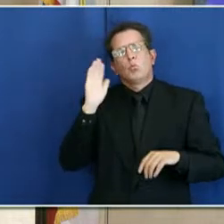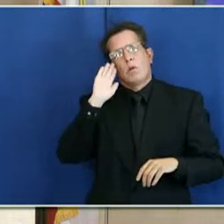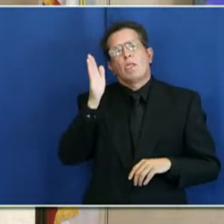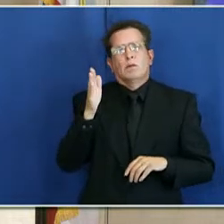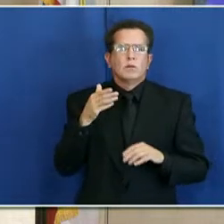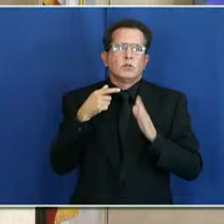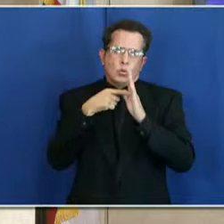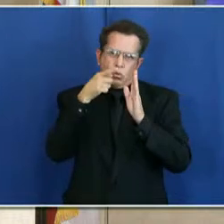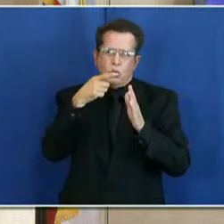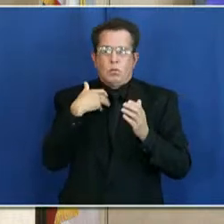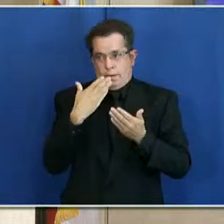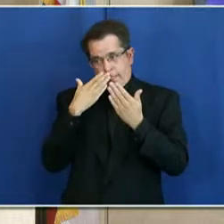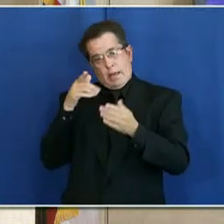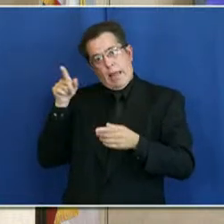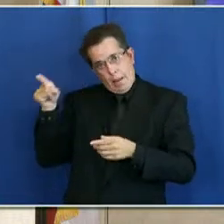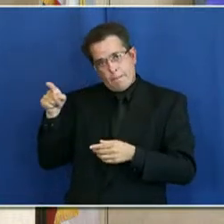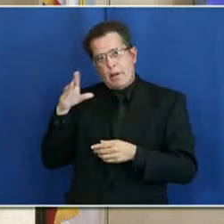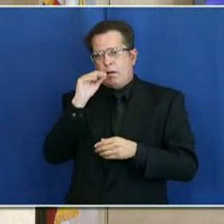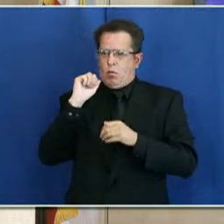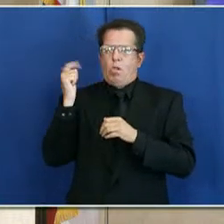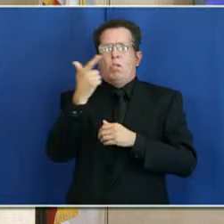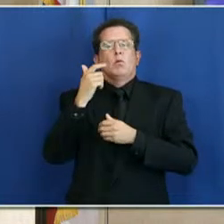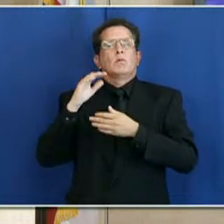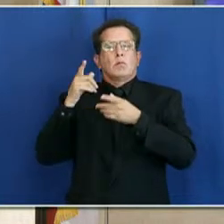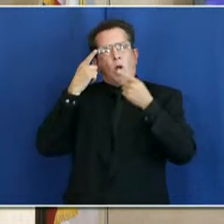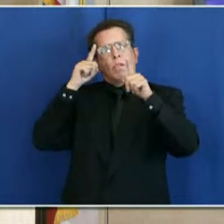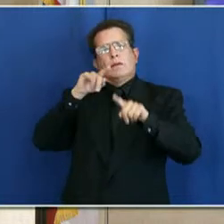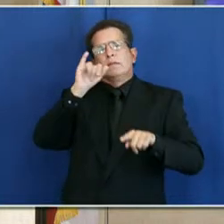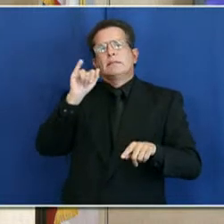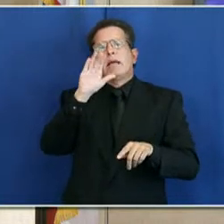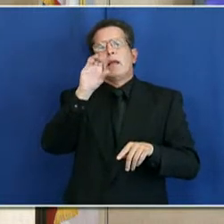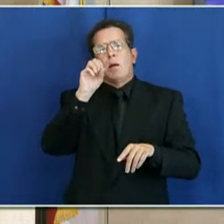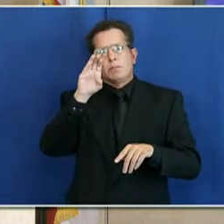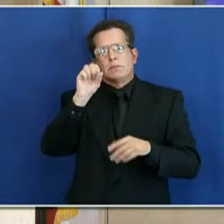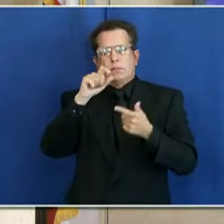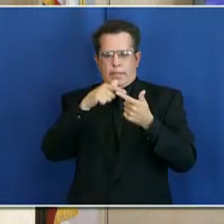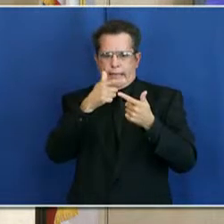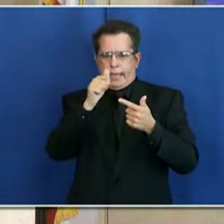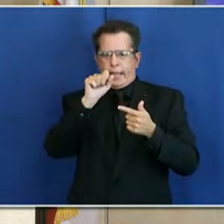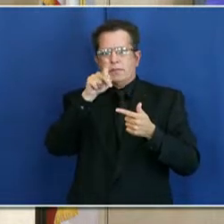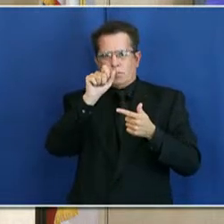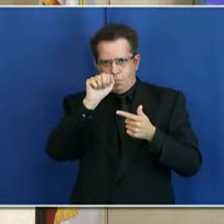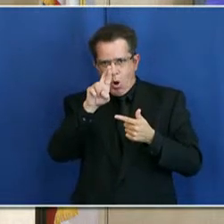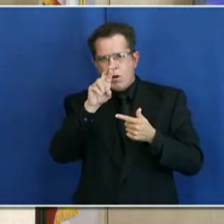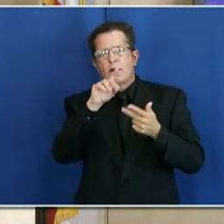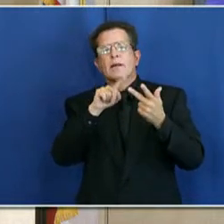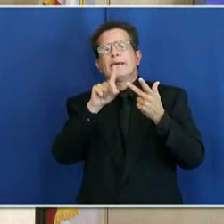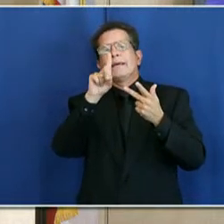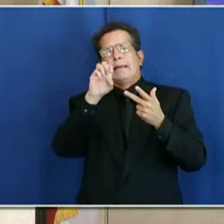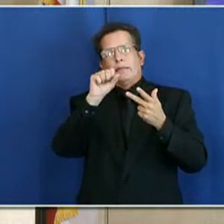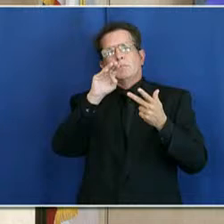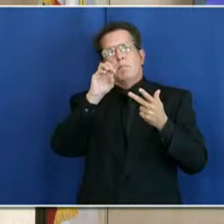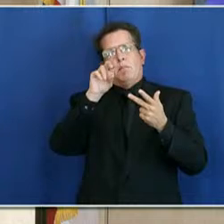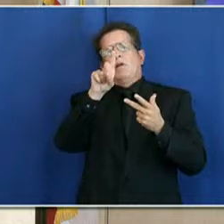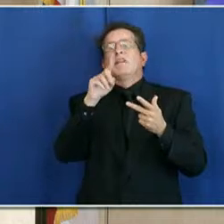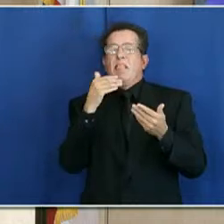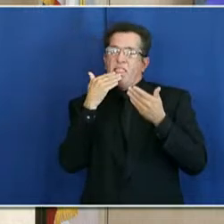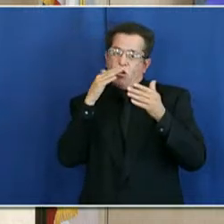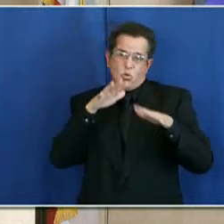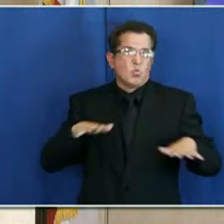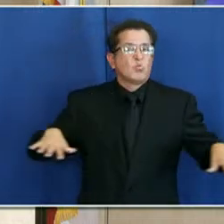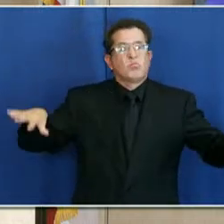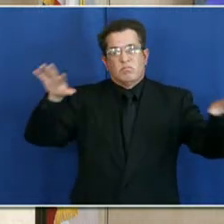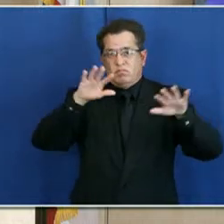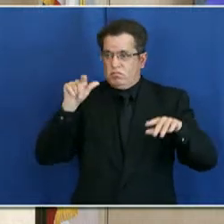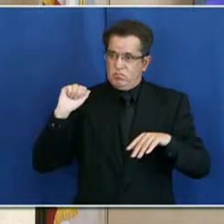want to thank him and my colleagues on the Board of Supervisors, Supervisor Jacob, Gaspar, and Desmond, for the spirit of collaboration that prevailed